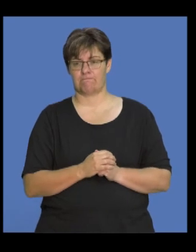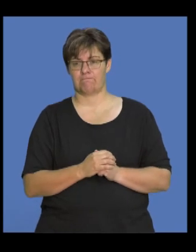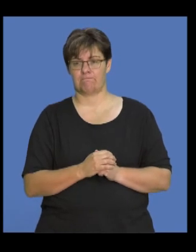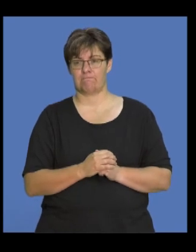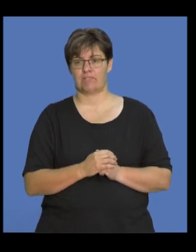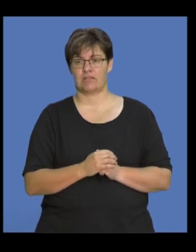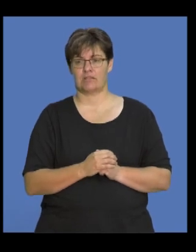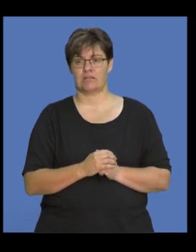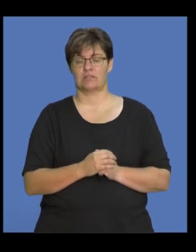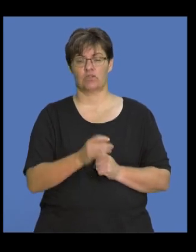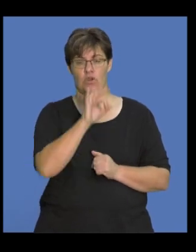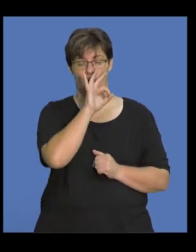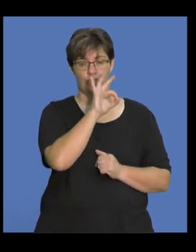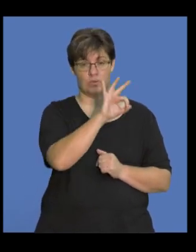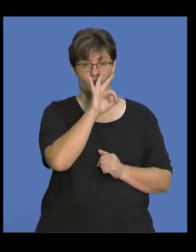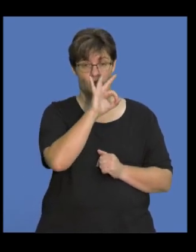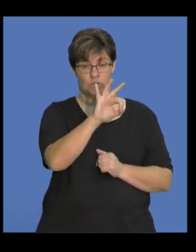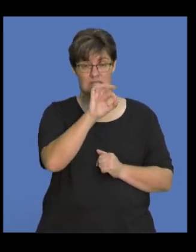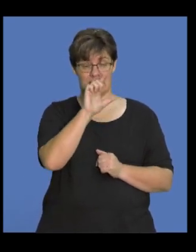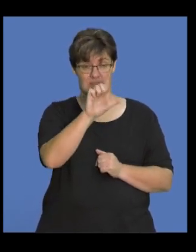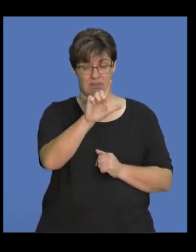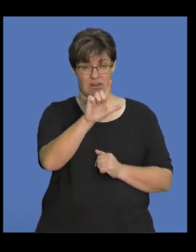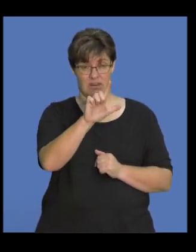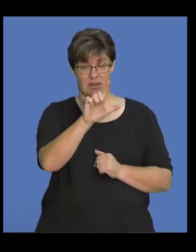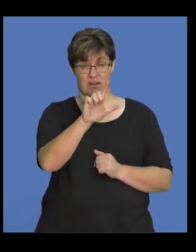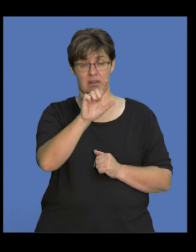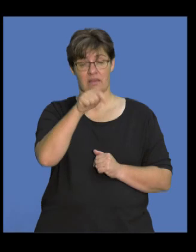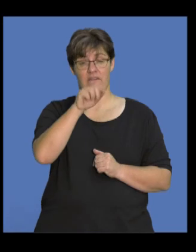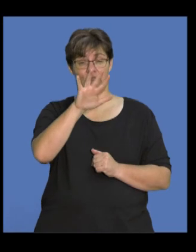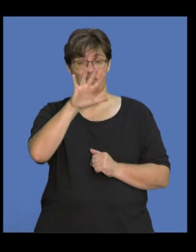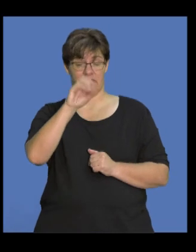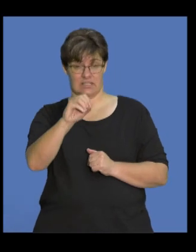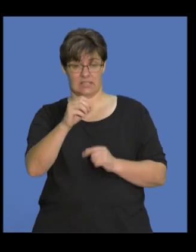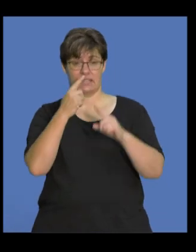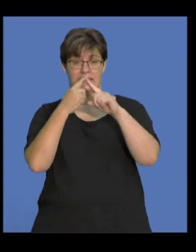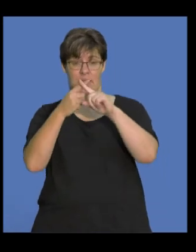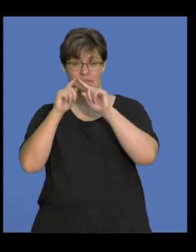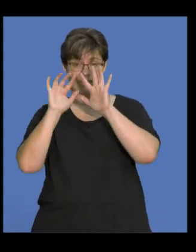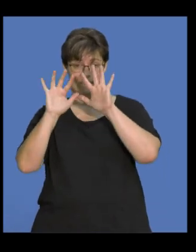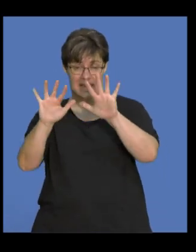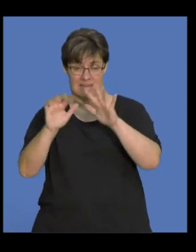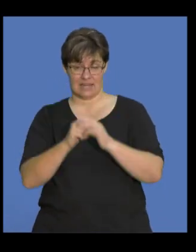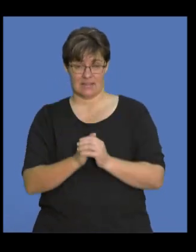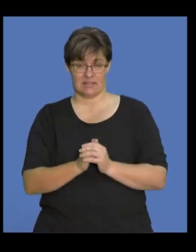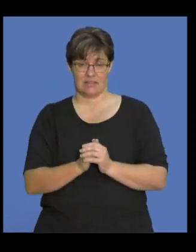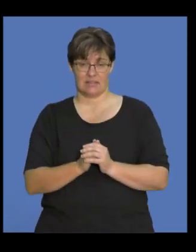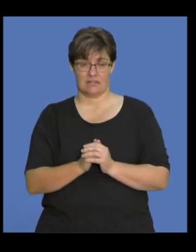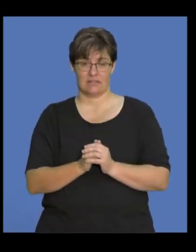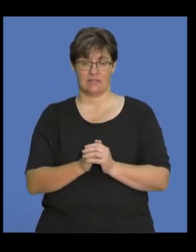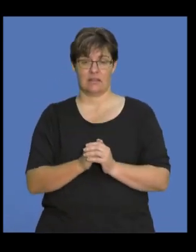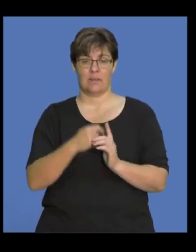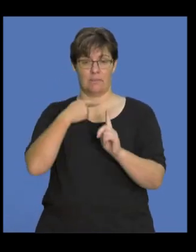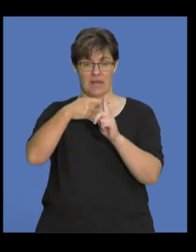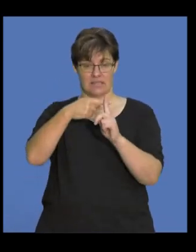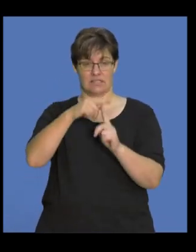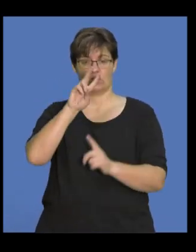I mean. So this was 337 rands and 50 cents. Multiply this by 10, and